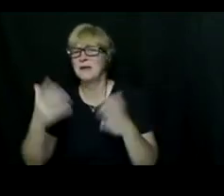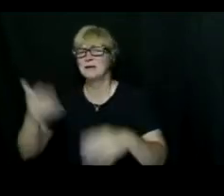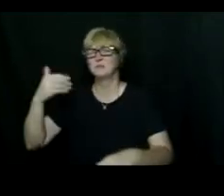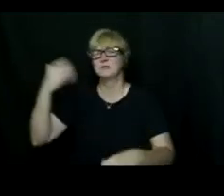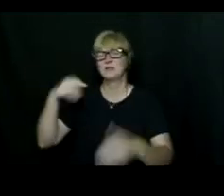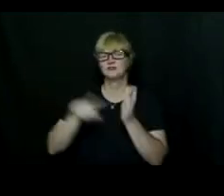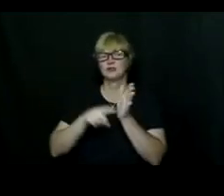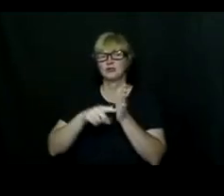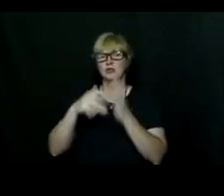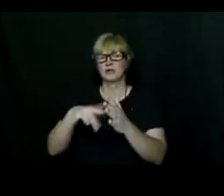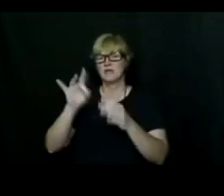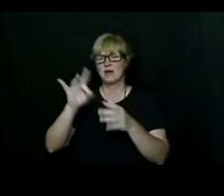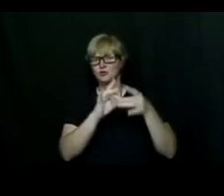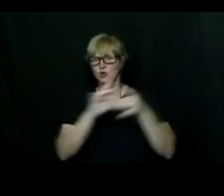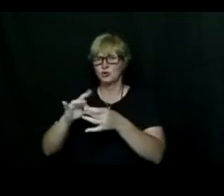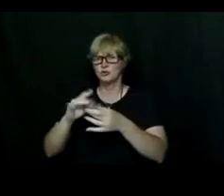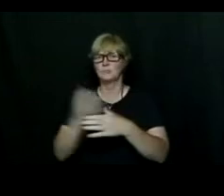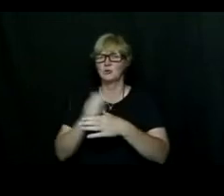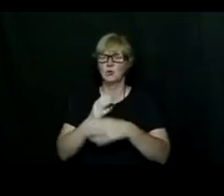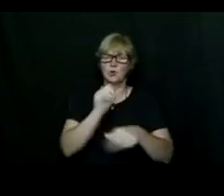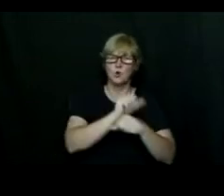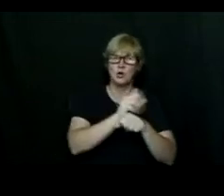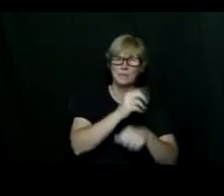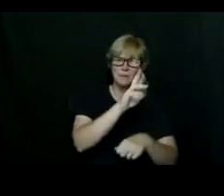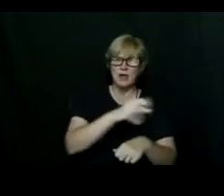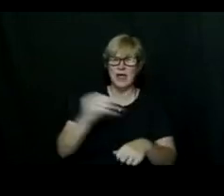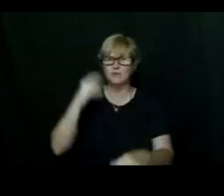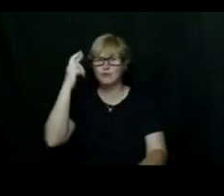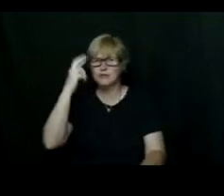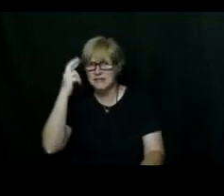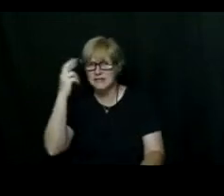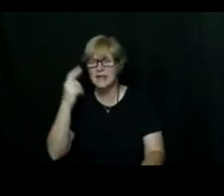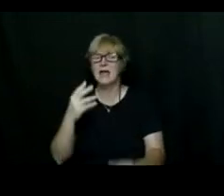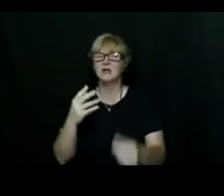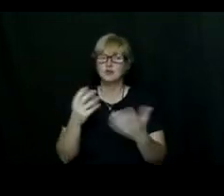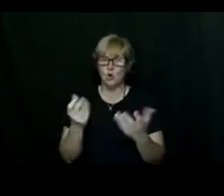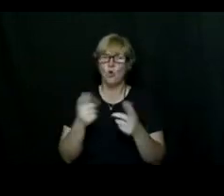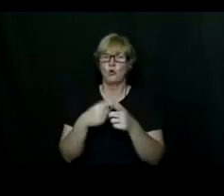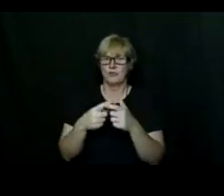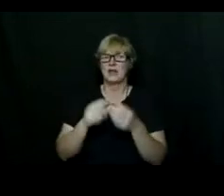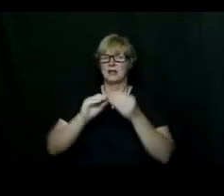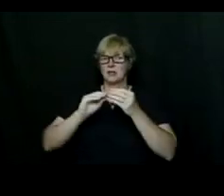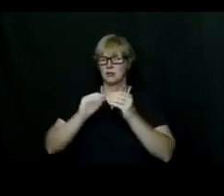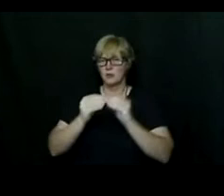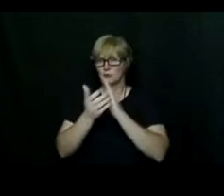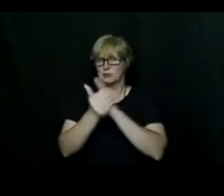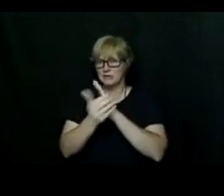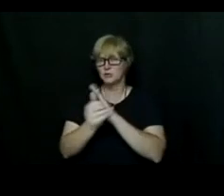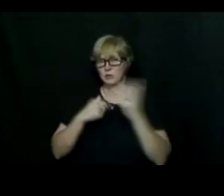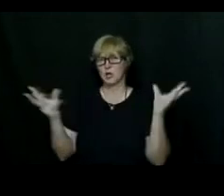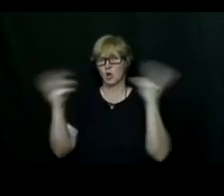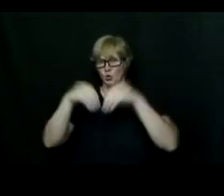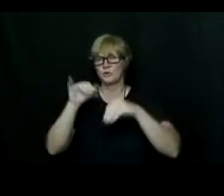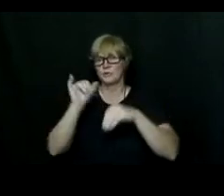associations between working memory and reasoning and numerical skills, we've also included those two as control variables in all our analysis.